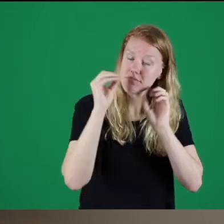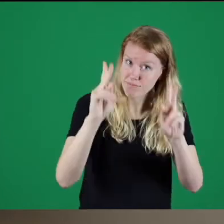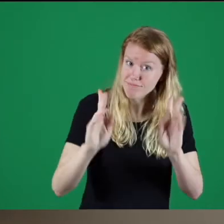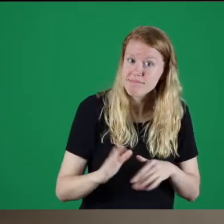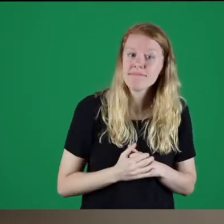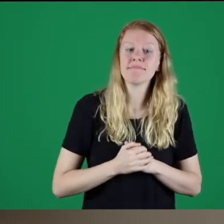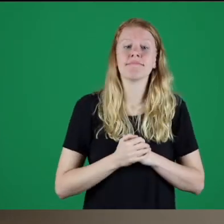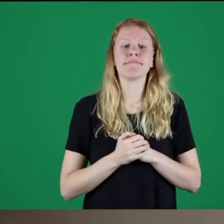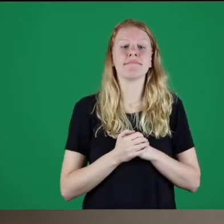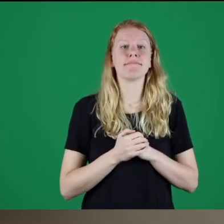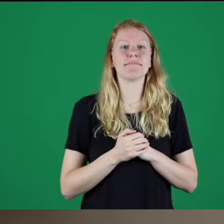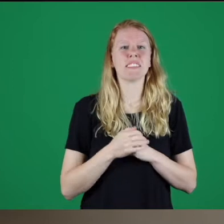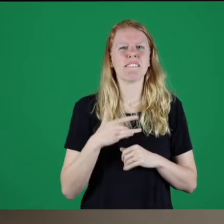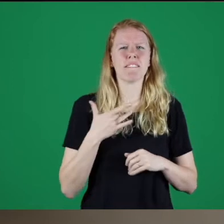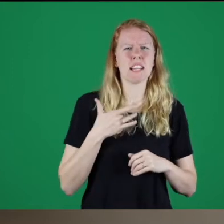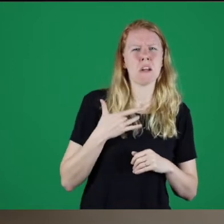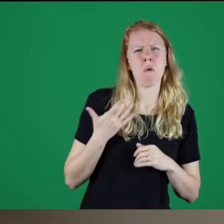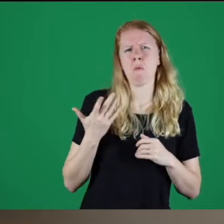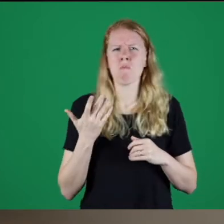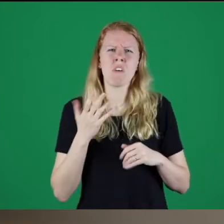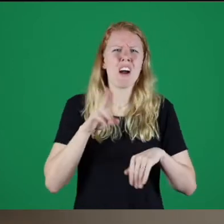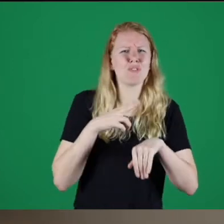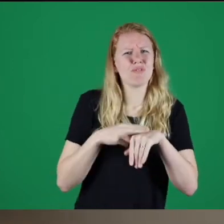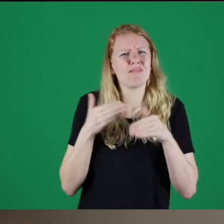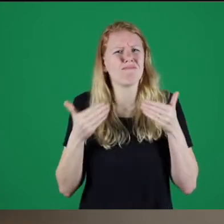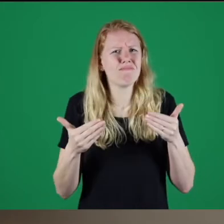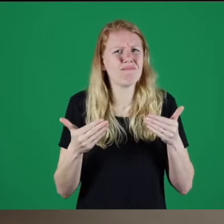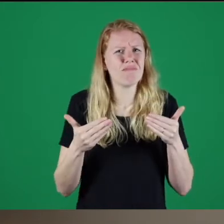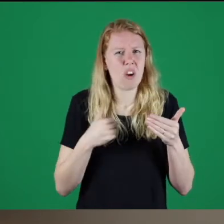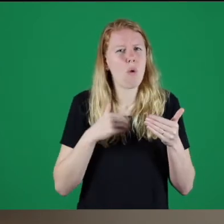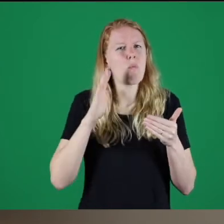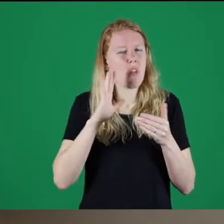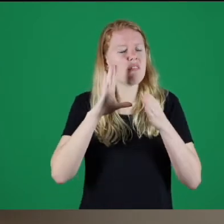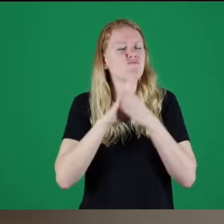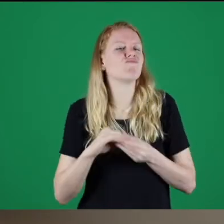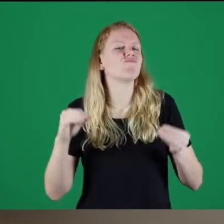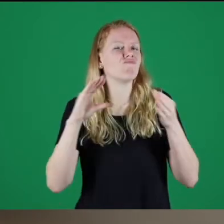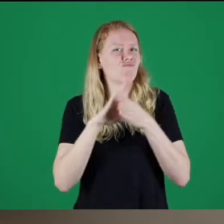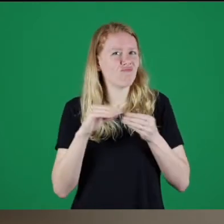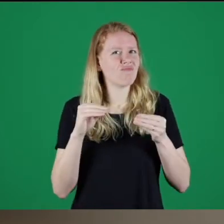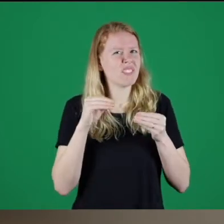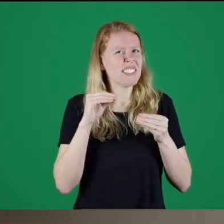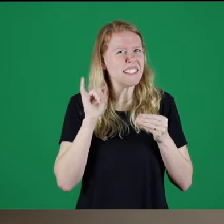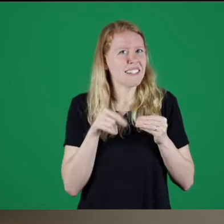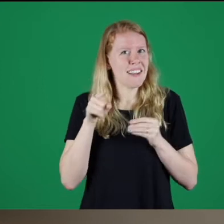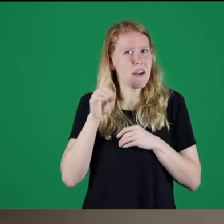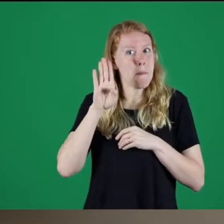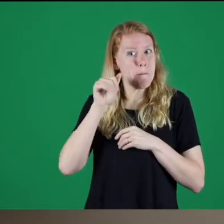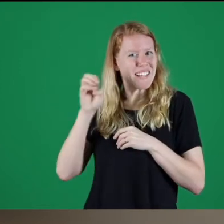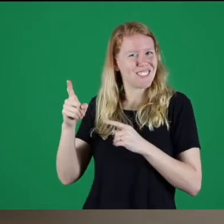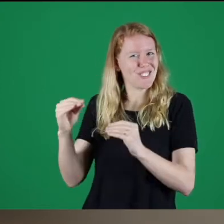right? And then if it feels right, if it takes us there, I'll share the story that Basse taught me with you.